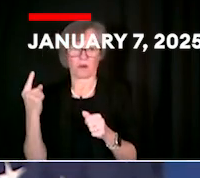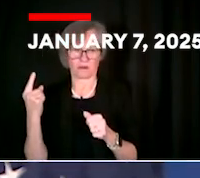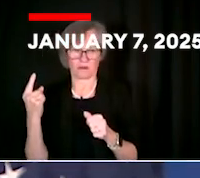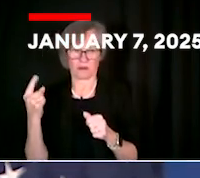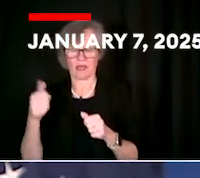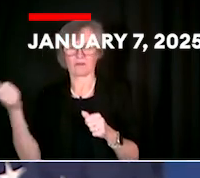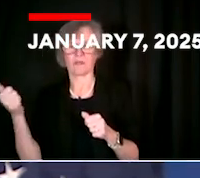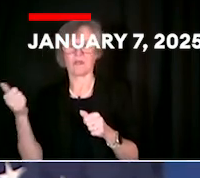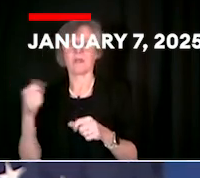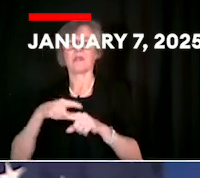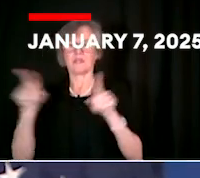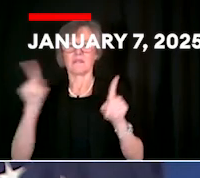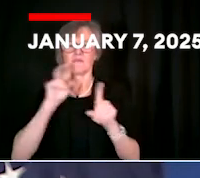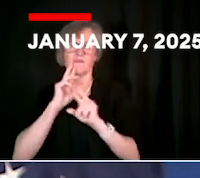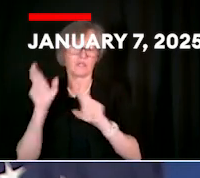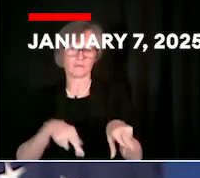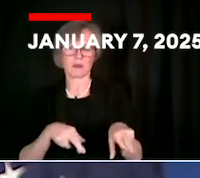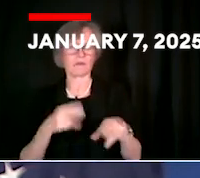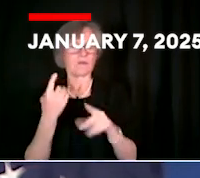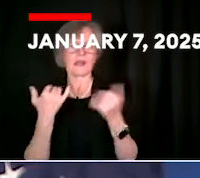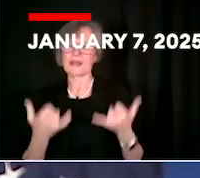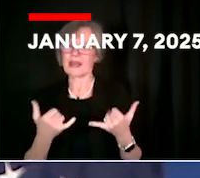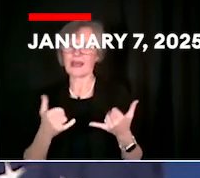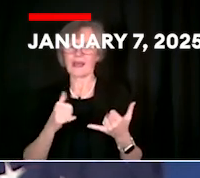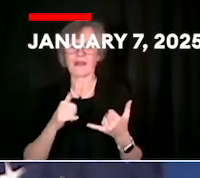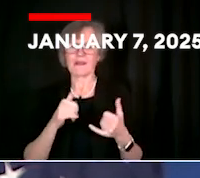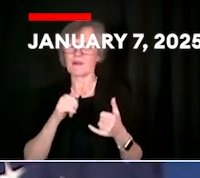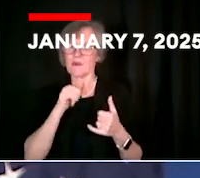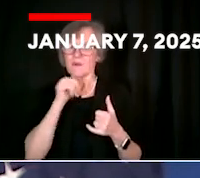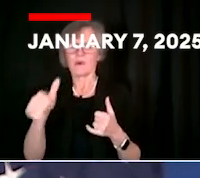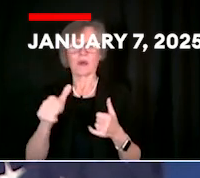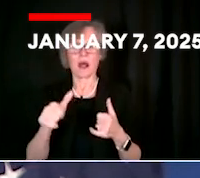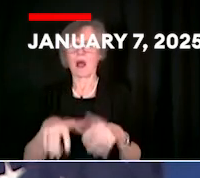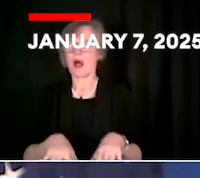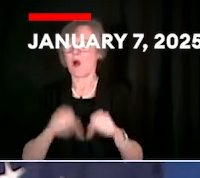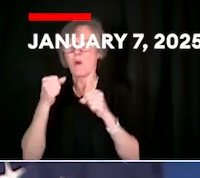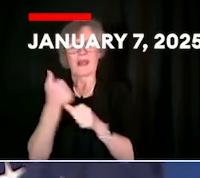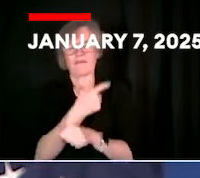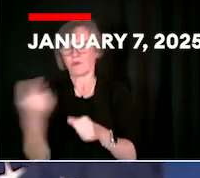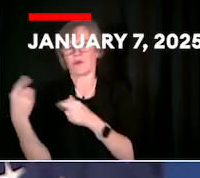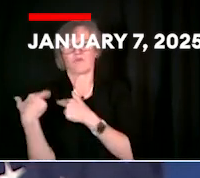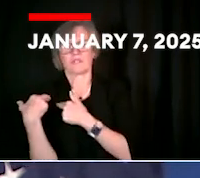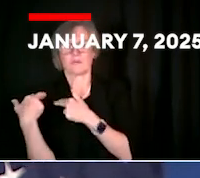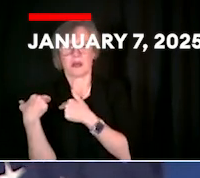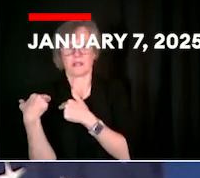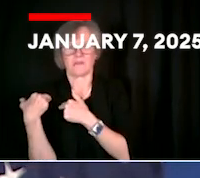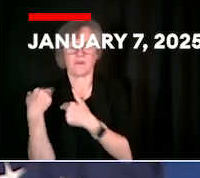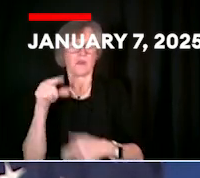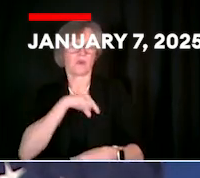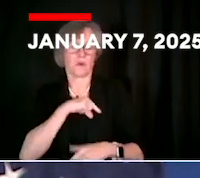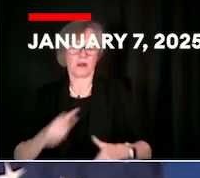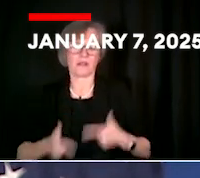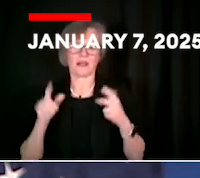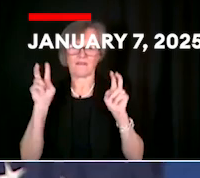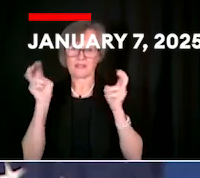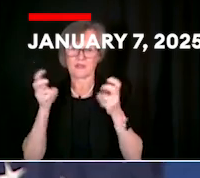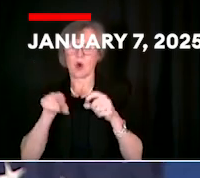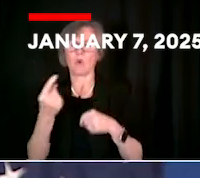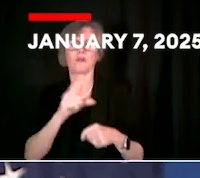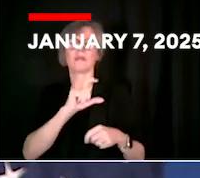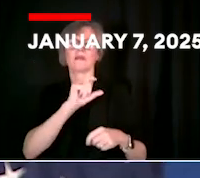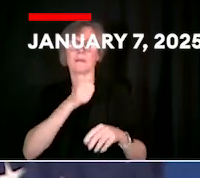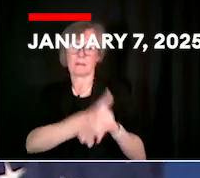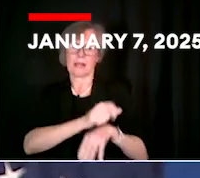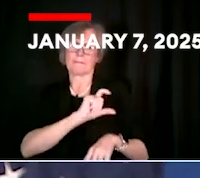get a different response. Right now, we're not holding everyone responsible for these quality of life issues. We're holding just the police, which I think